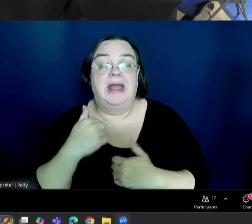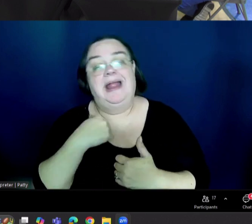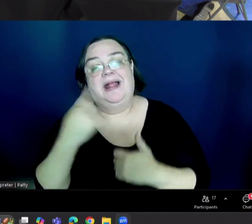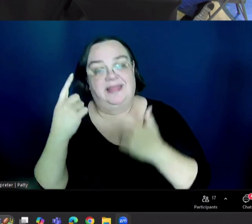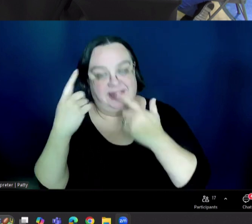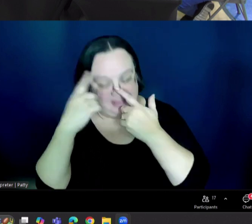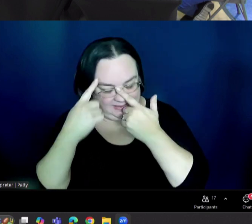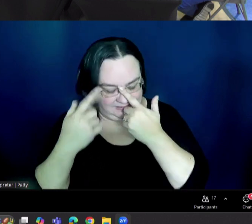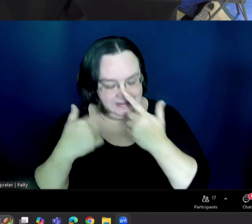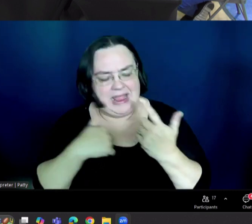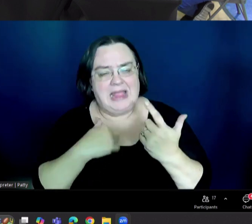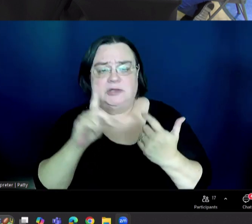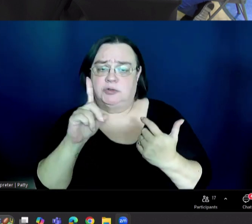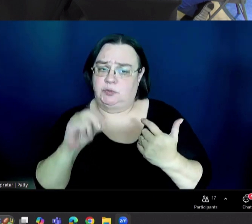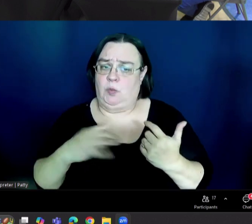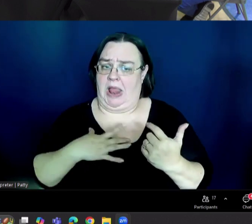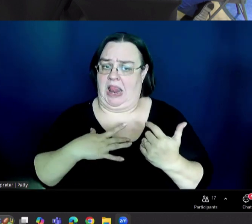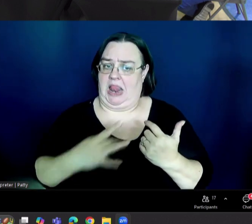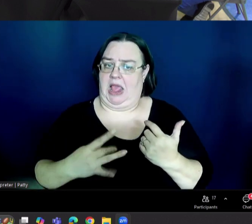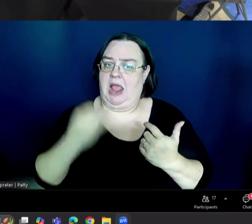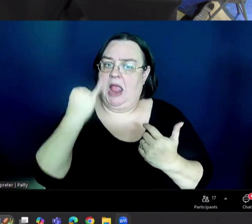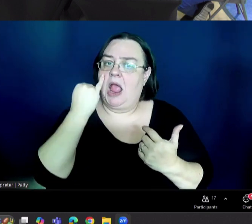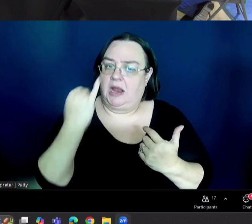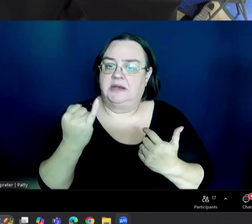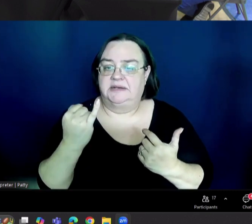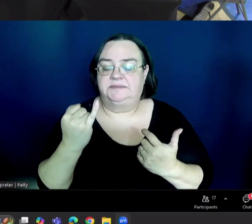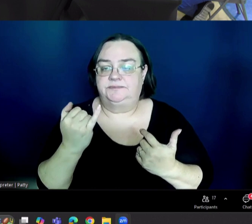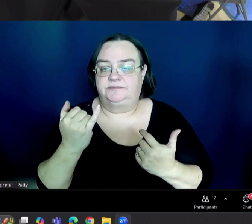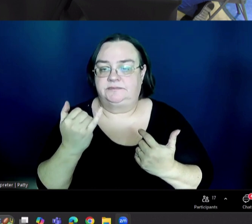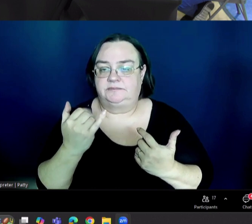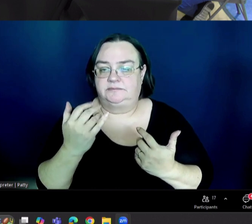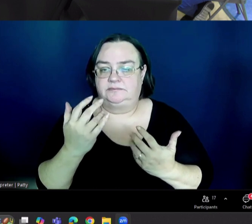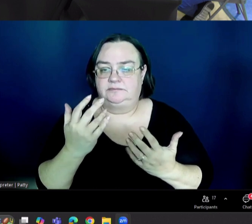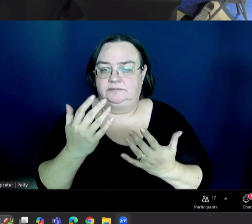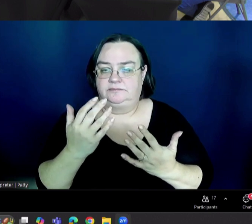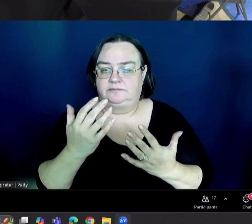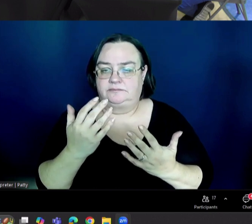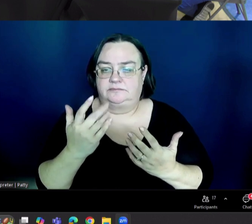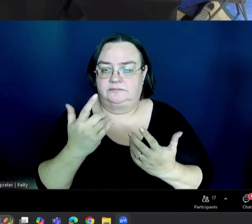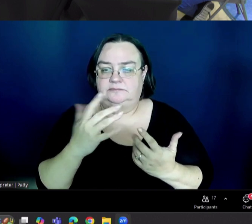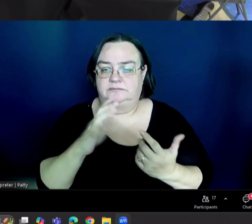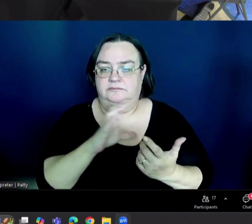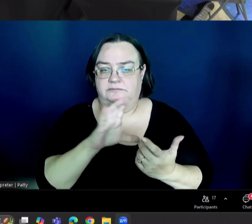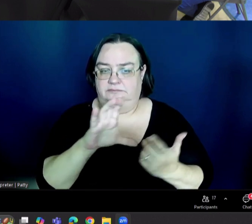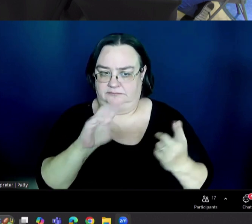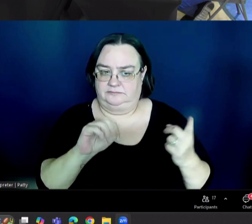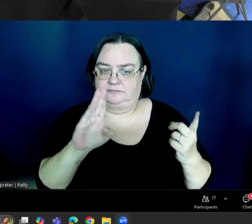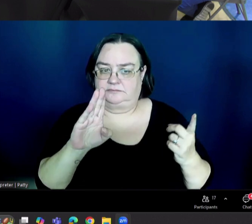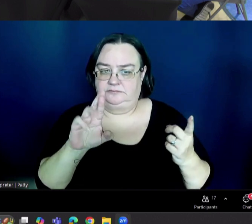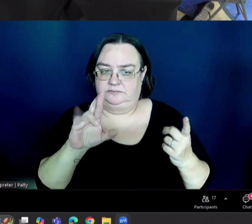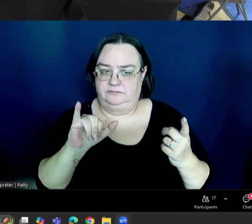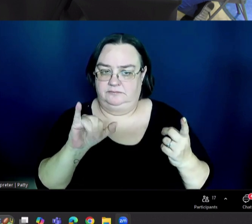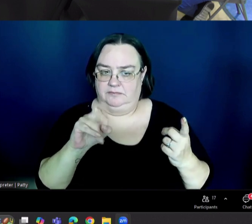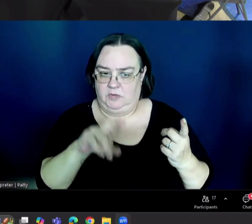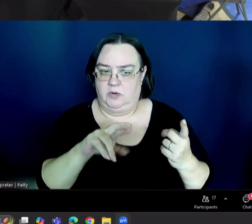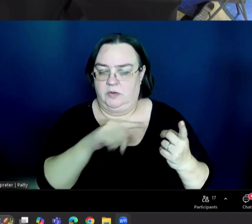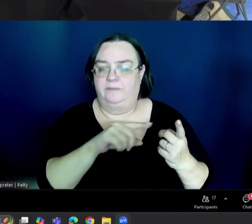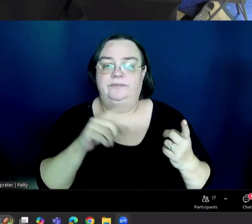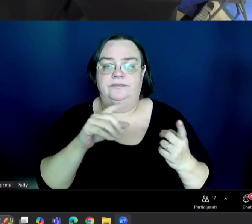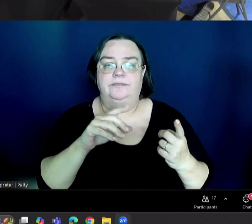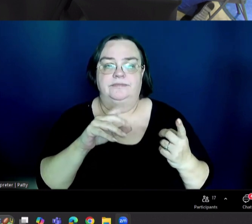the idea of that Councilmember Briner's resident Matt